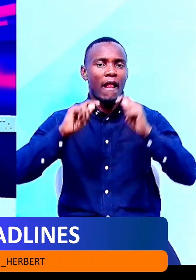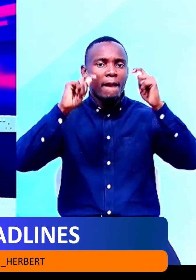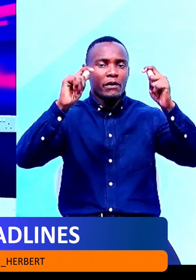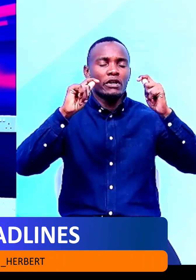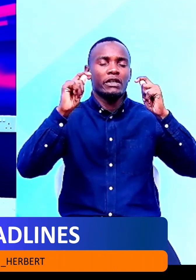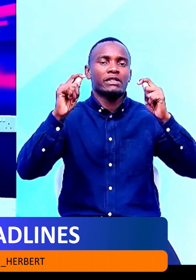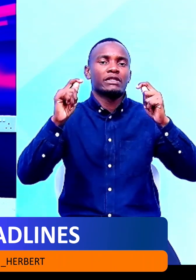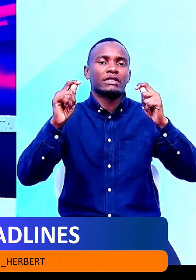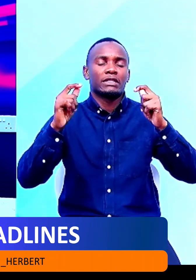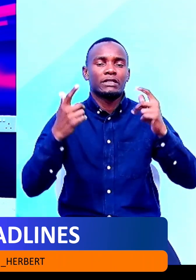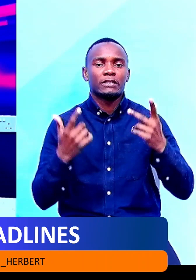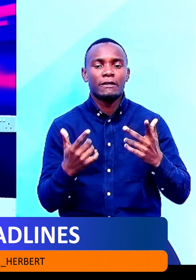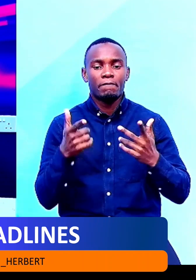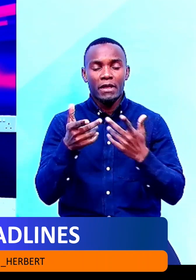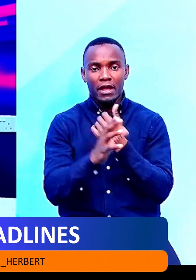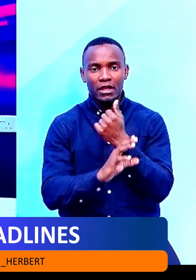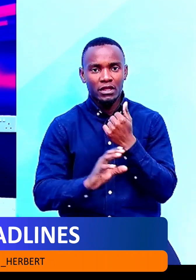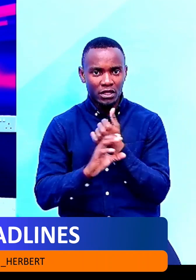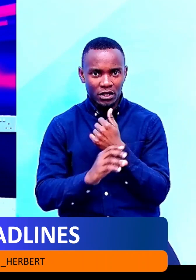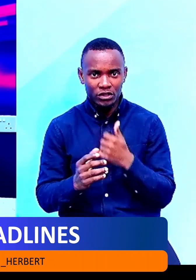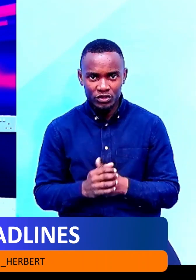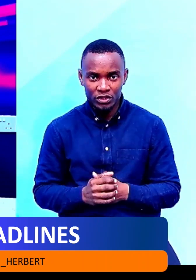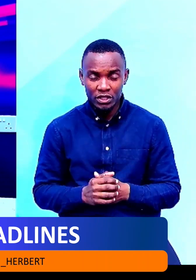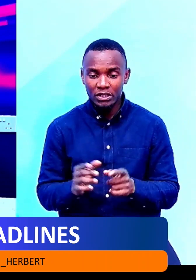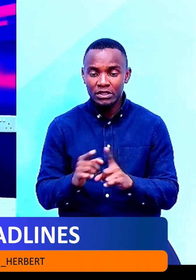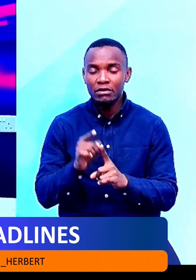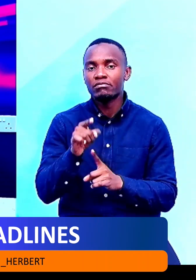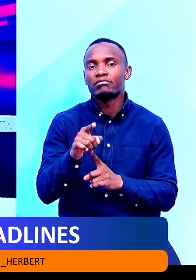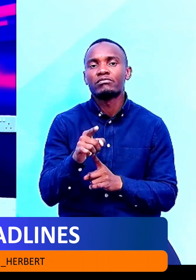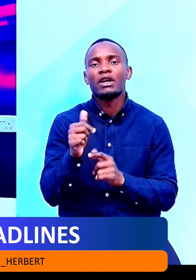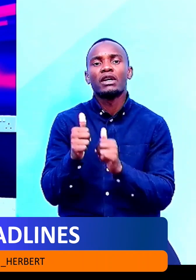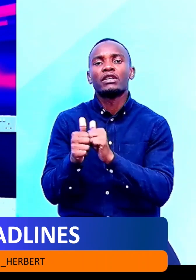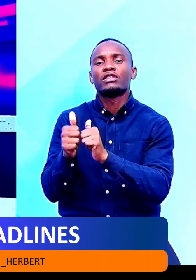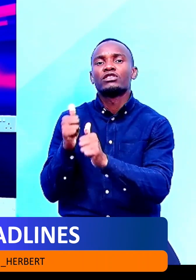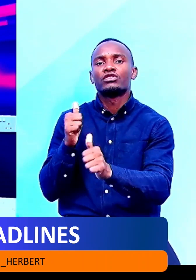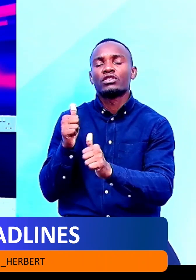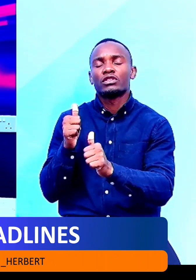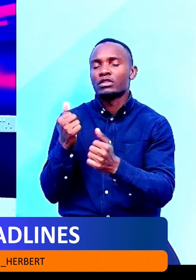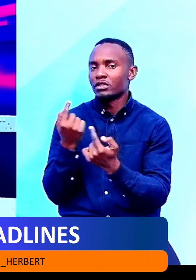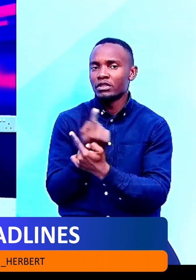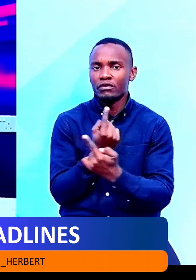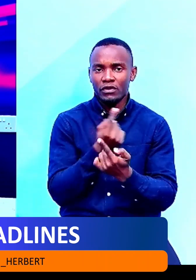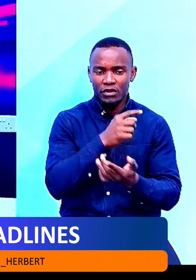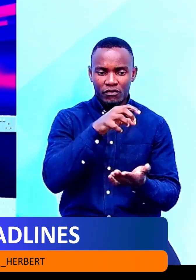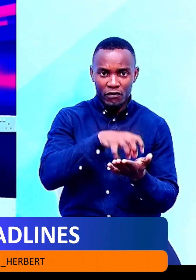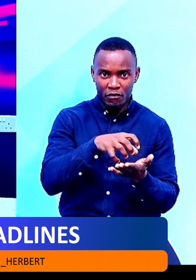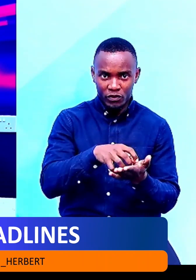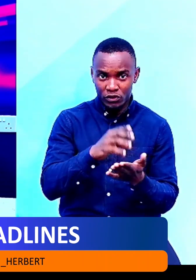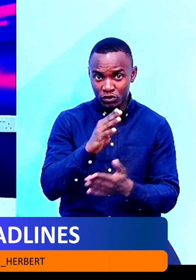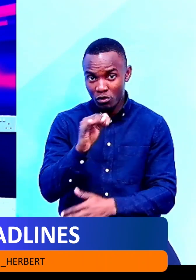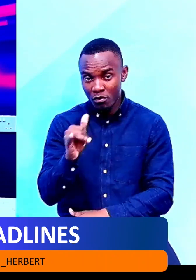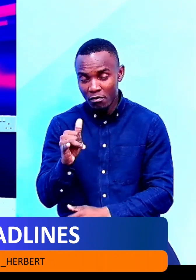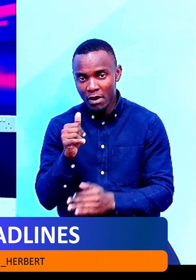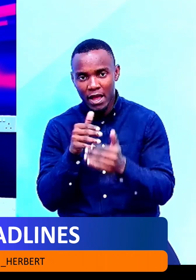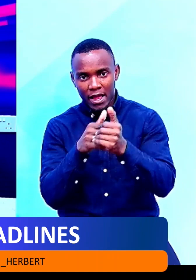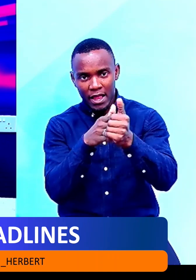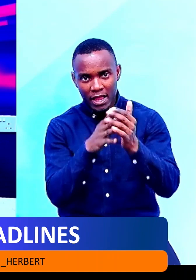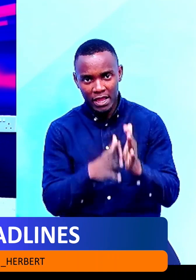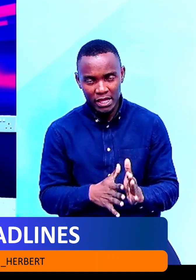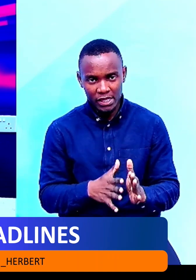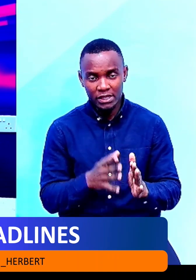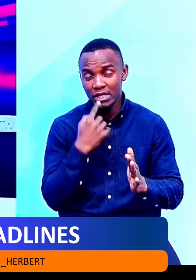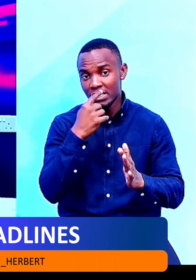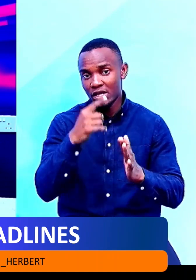the country. They have rejected different stances by leaders in the country and